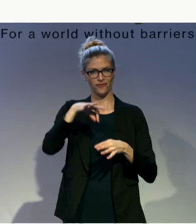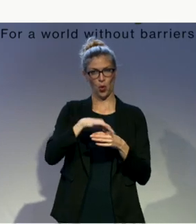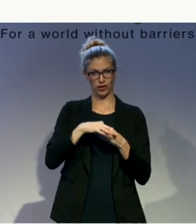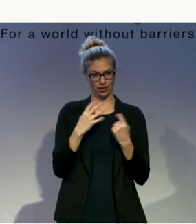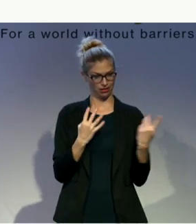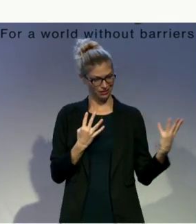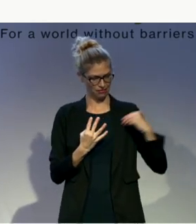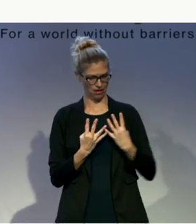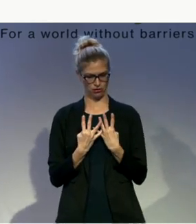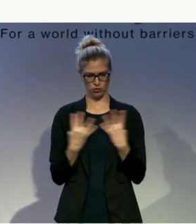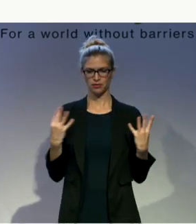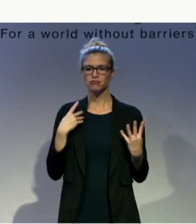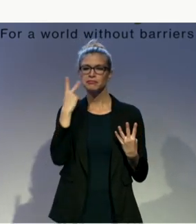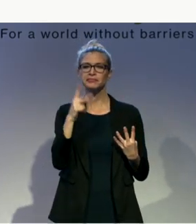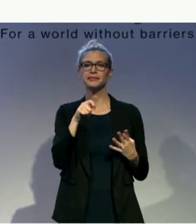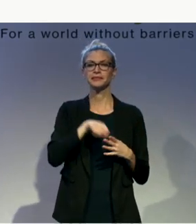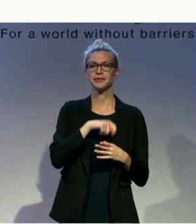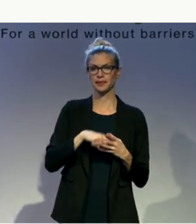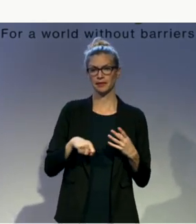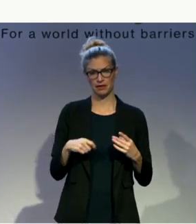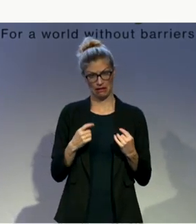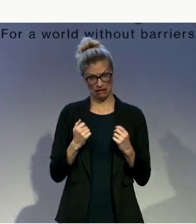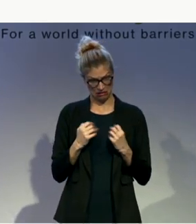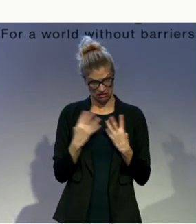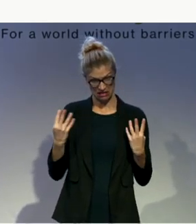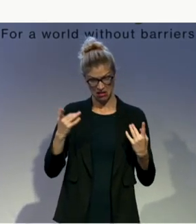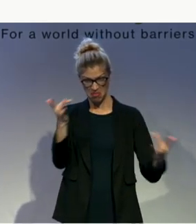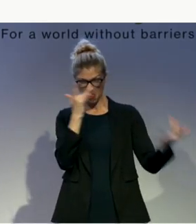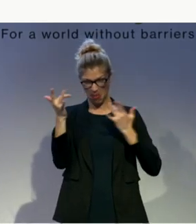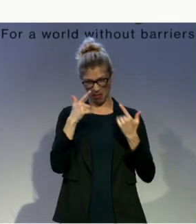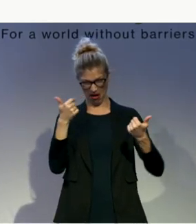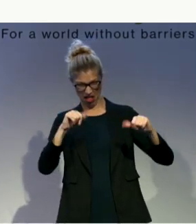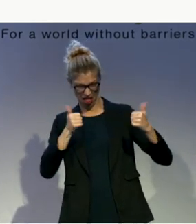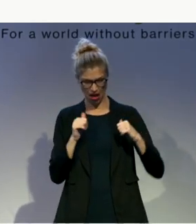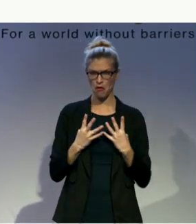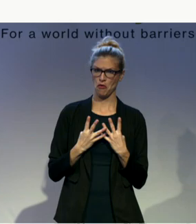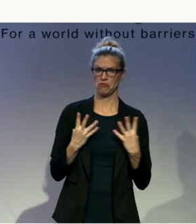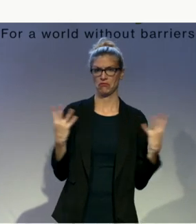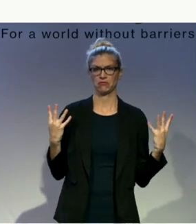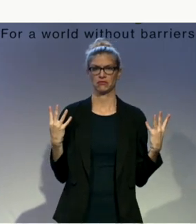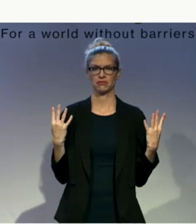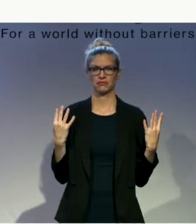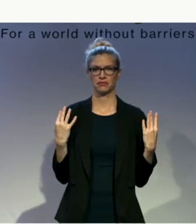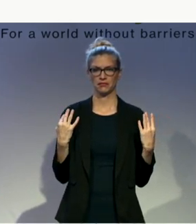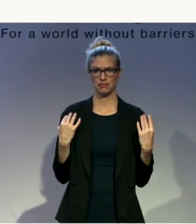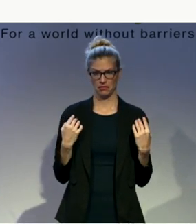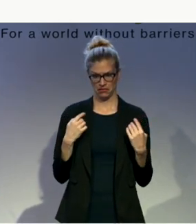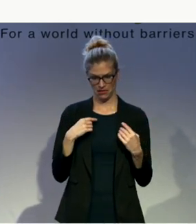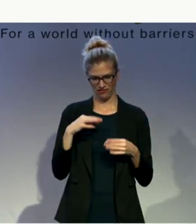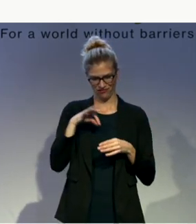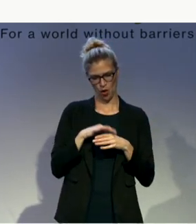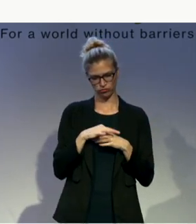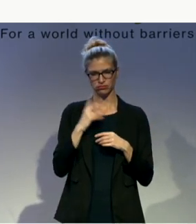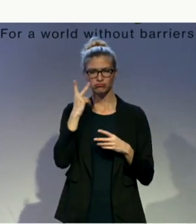Sweden, whether you saw that problem and how you addressed it in that